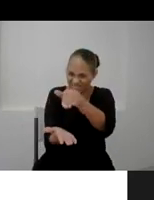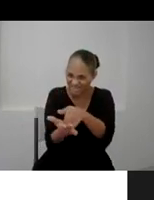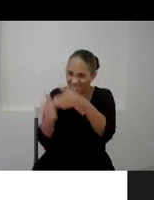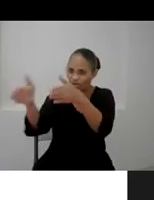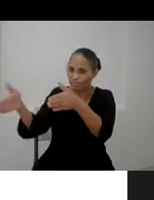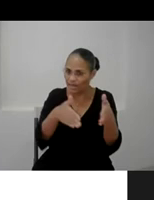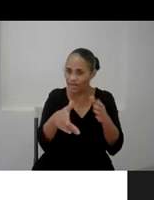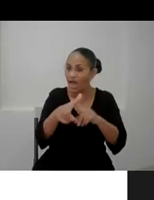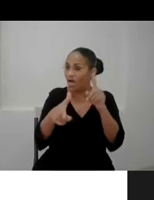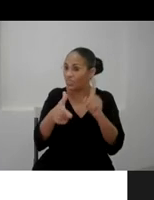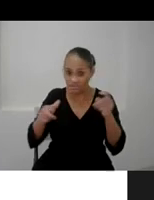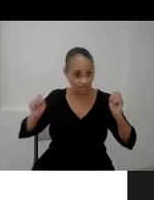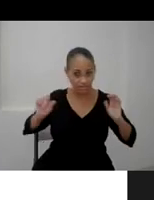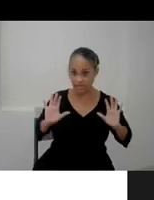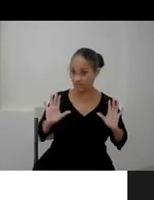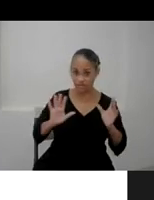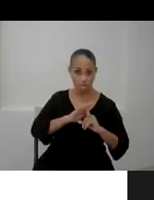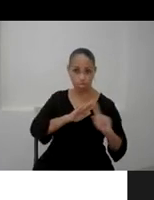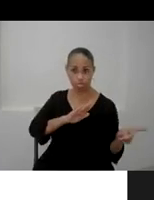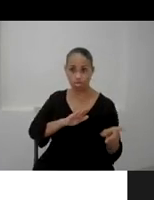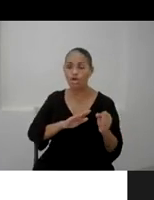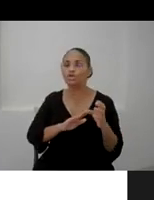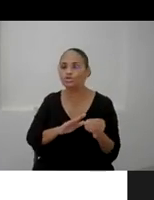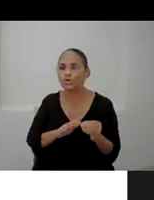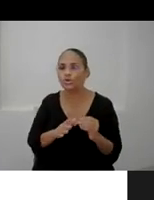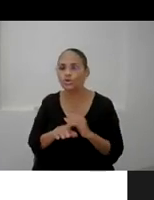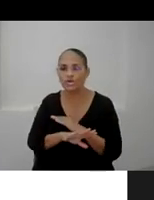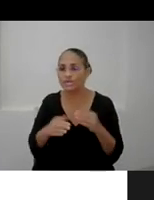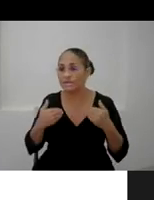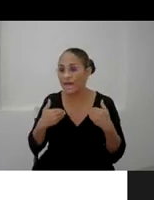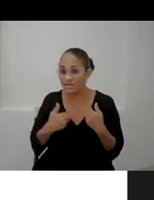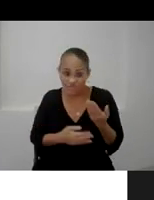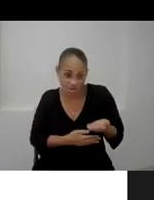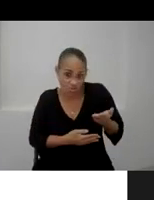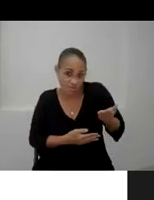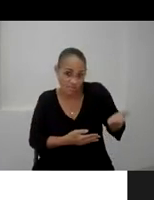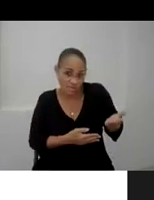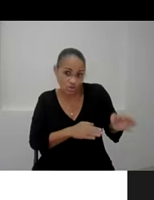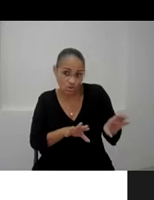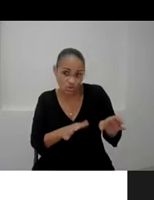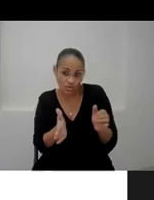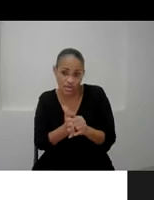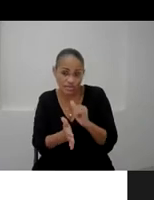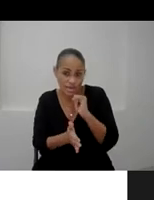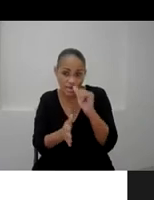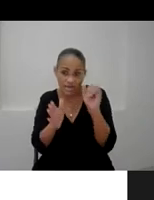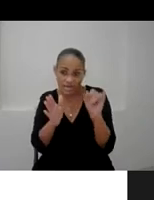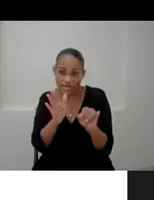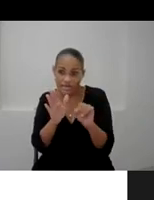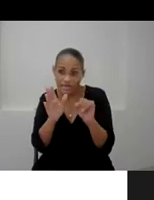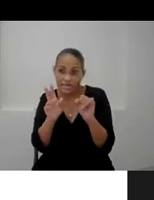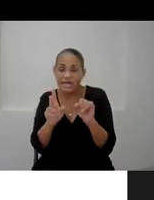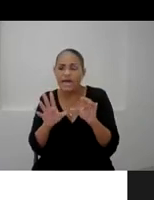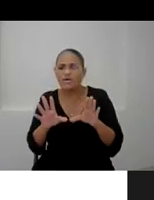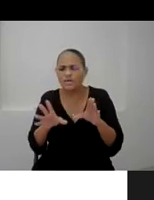off on their way. And of course, they just didn't have the tools to do it. They were not individually committed to